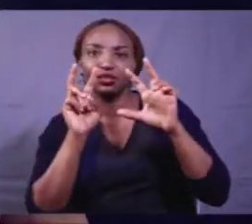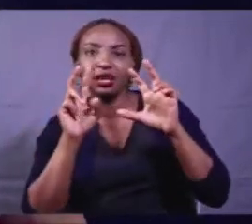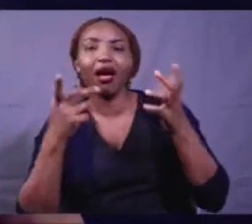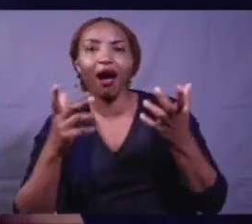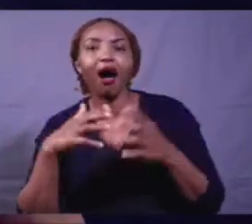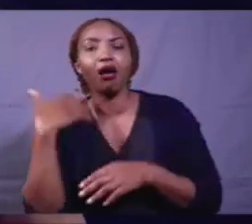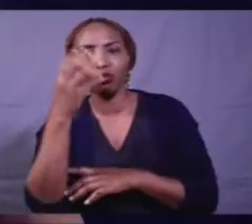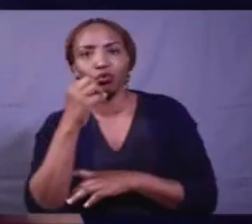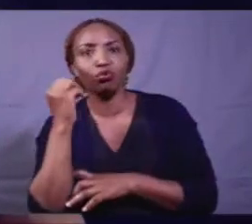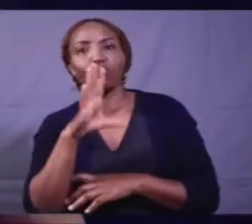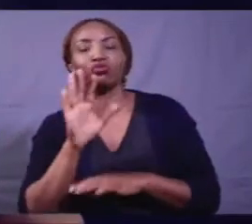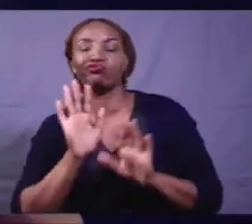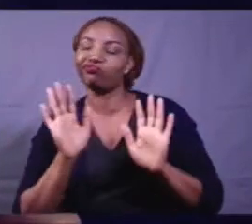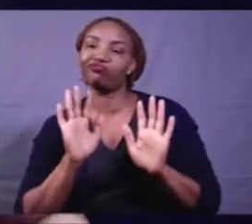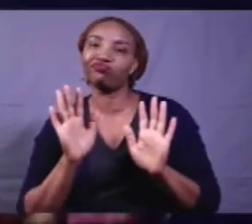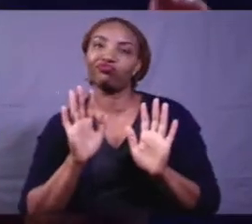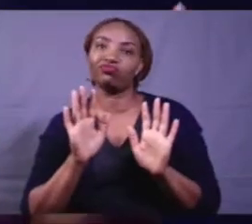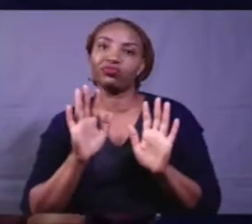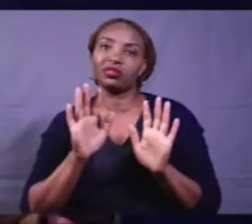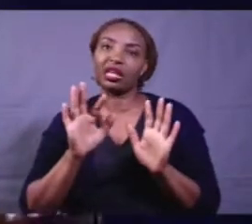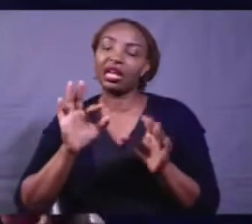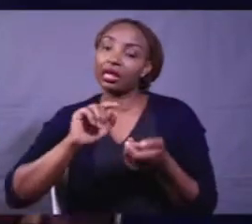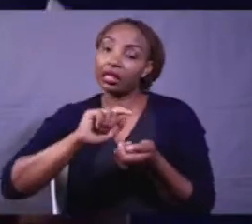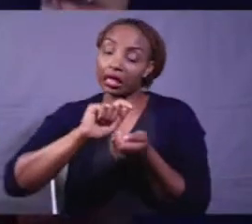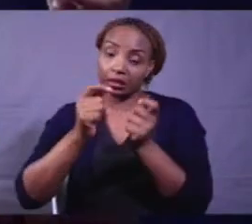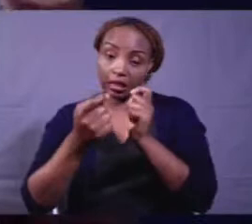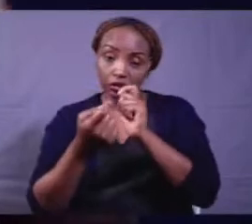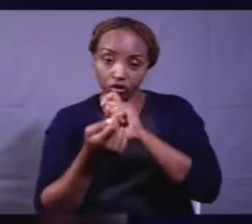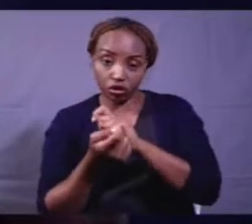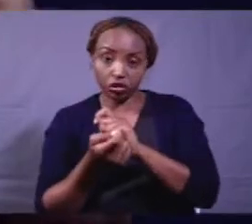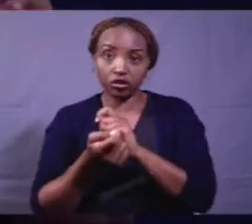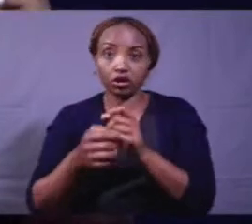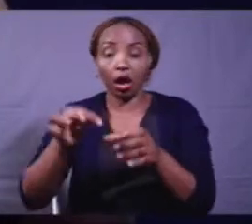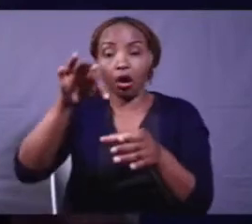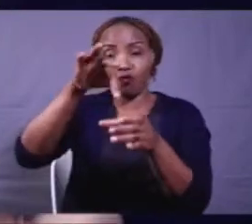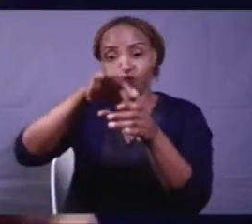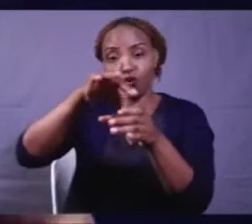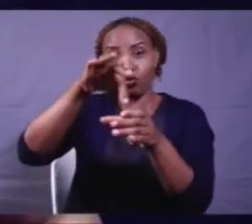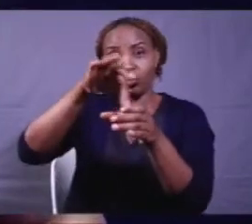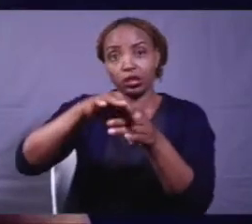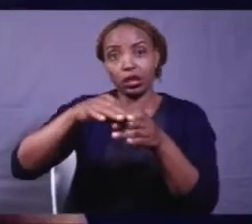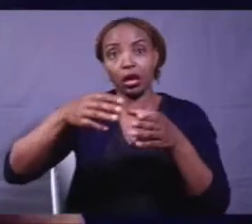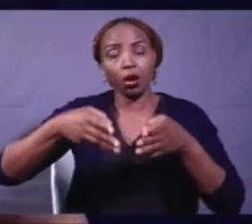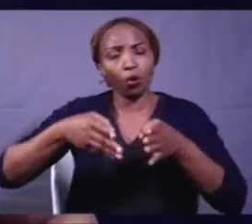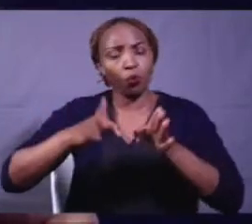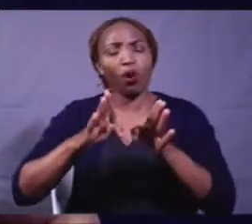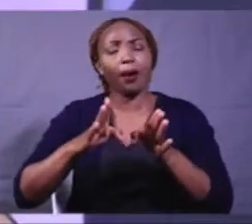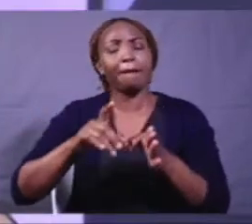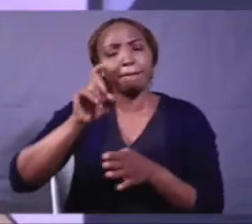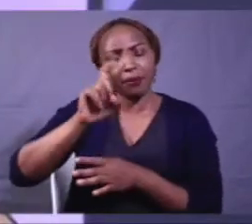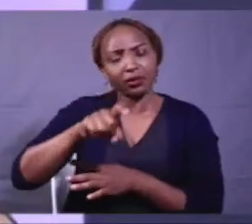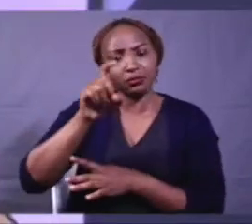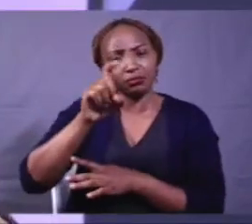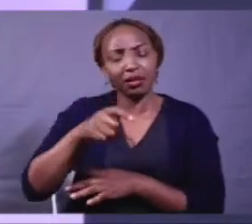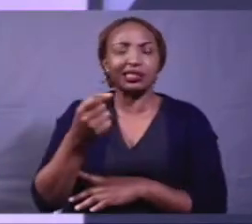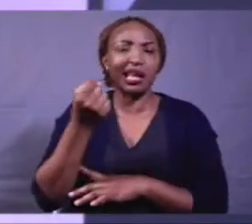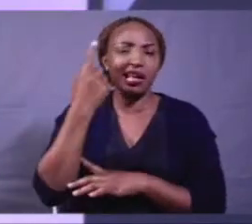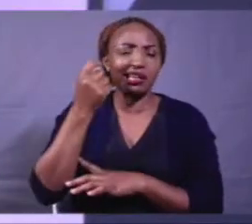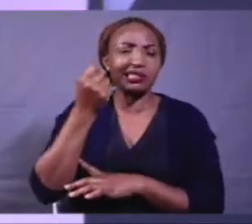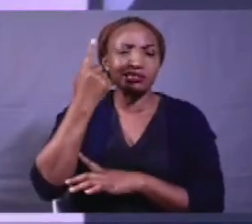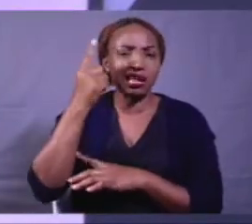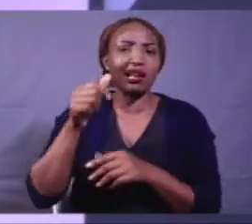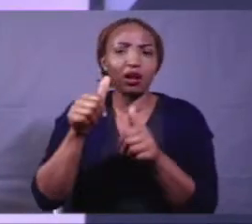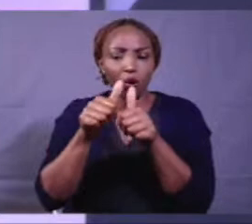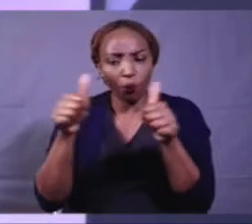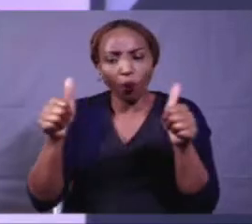Let's change our voting patterns. Let's look at issues. Let us look at these people. How well do we know them? All right. Thanks